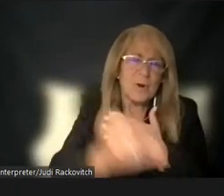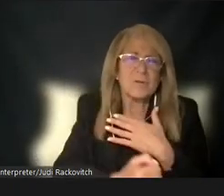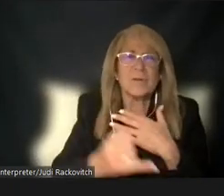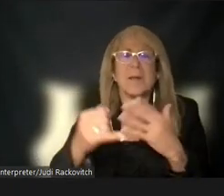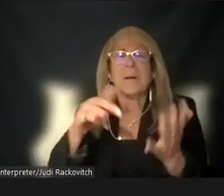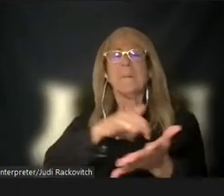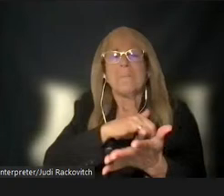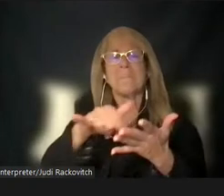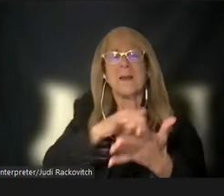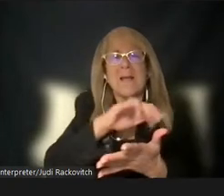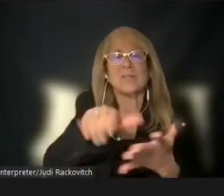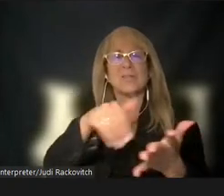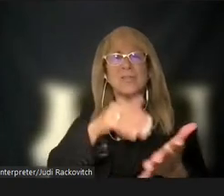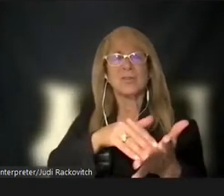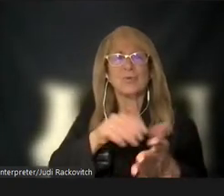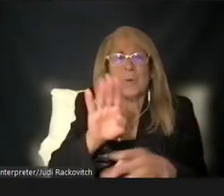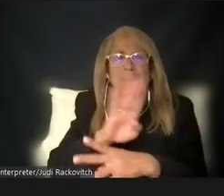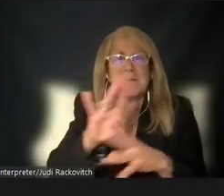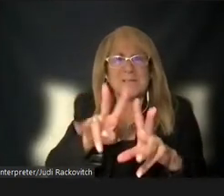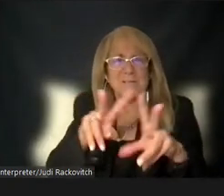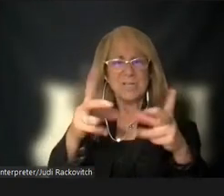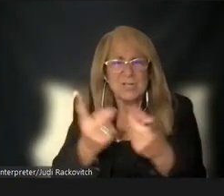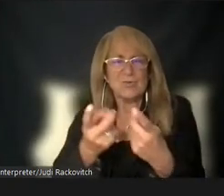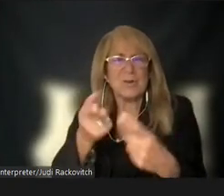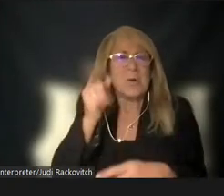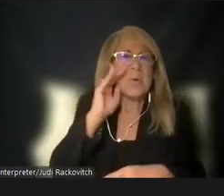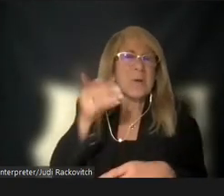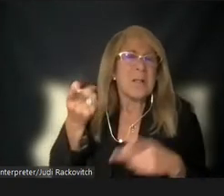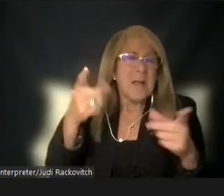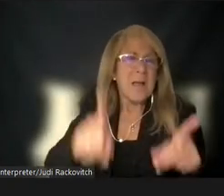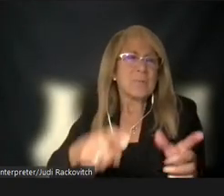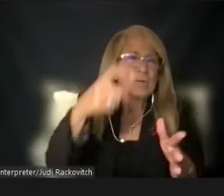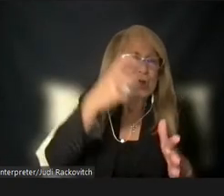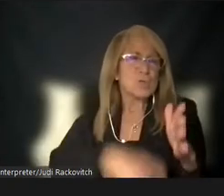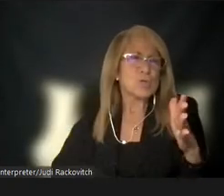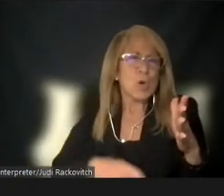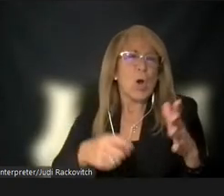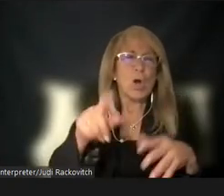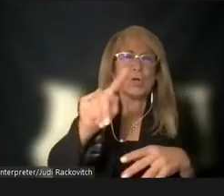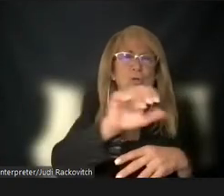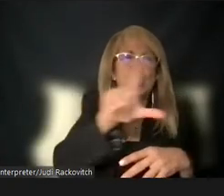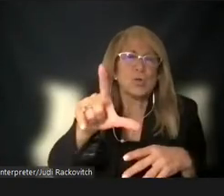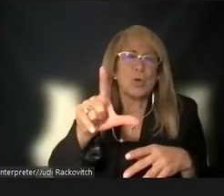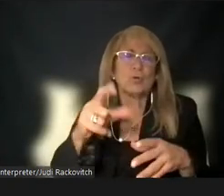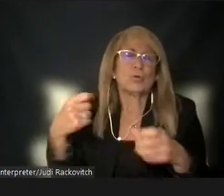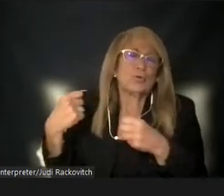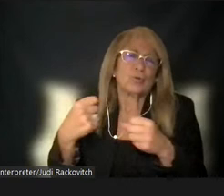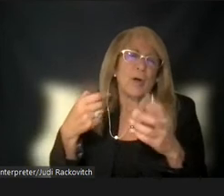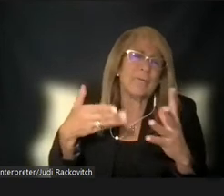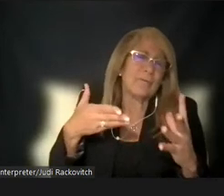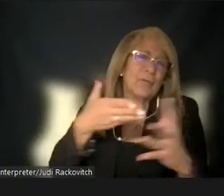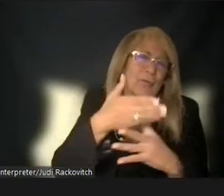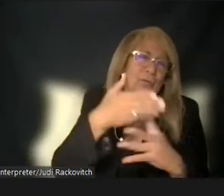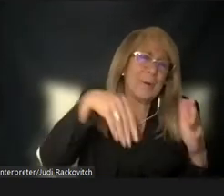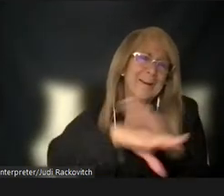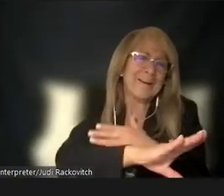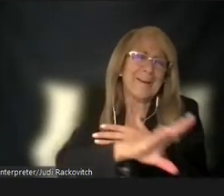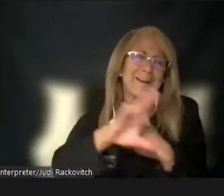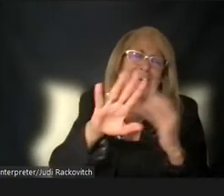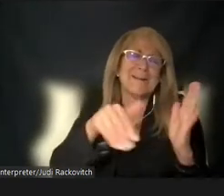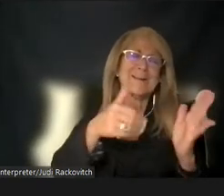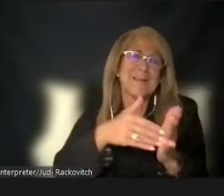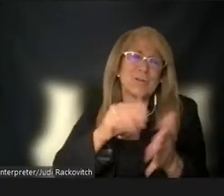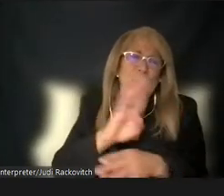to a part of an environmental justice population is that they will be charged a toll to drive into the Central Business District. However, the MTA Reform in traffic